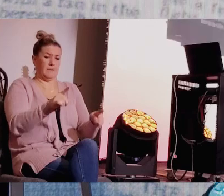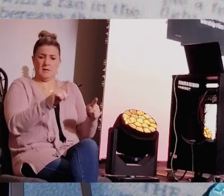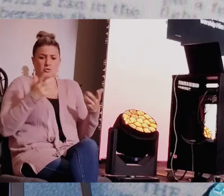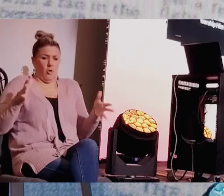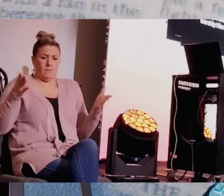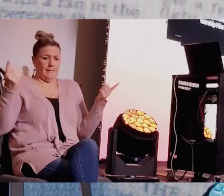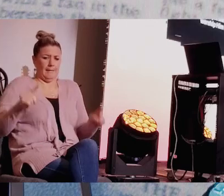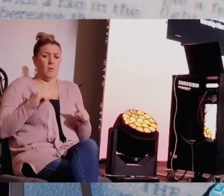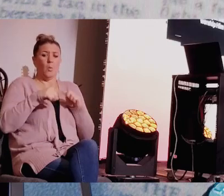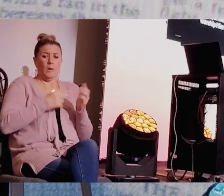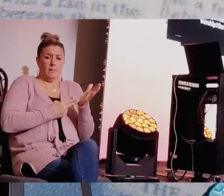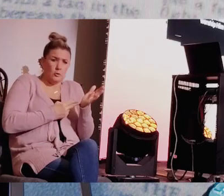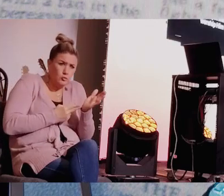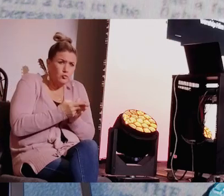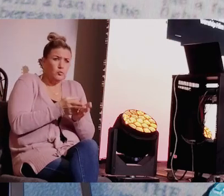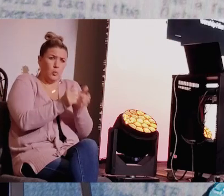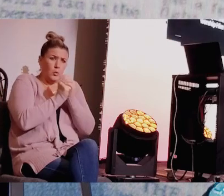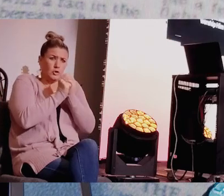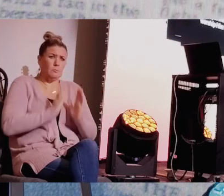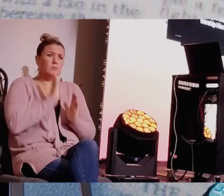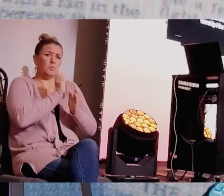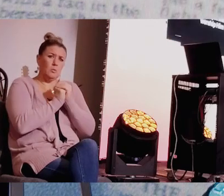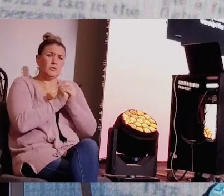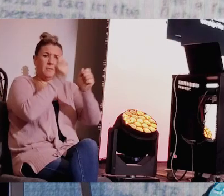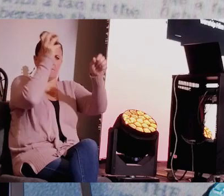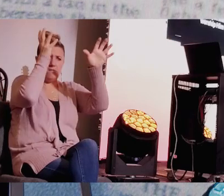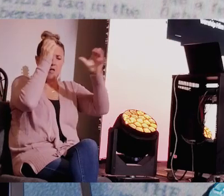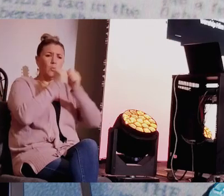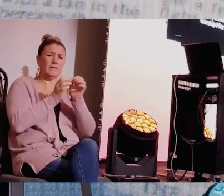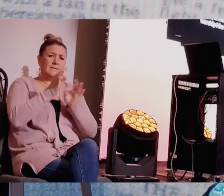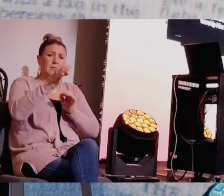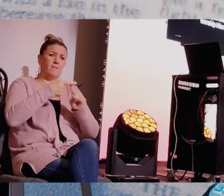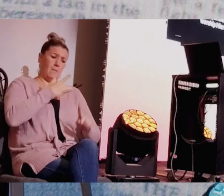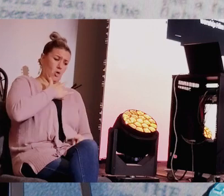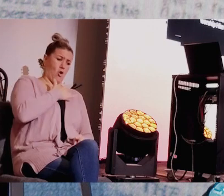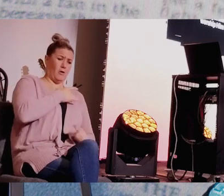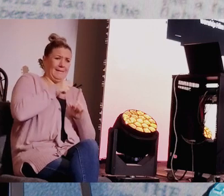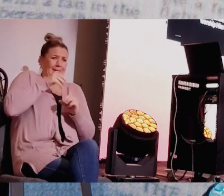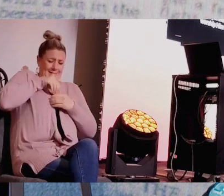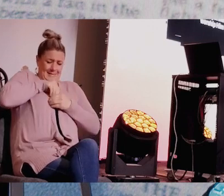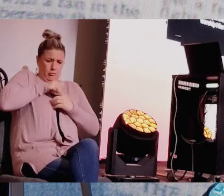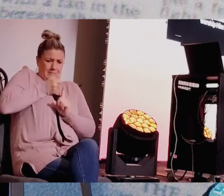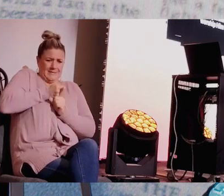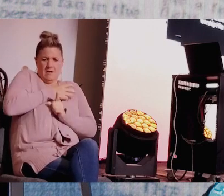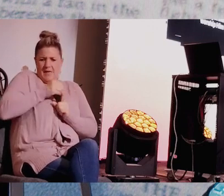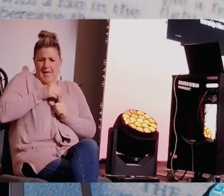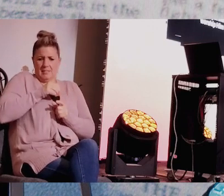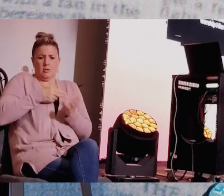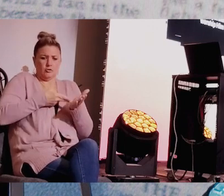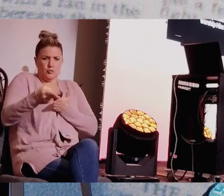here when the true worshipers will worship the Father in spirit from the heart and the inner self and in truth. Can you say